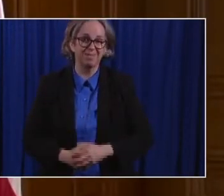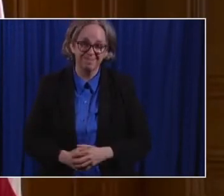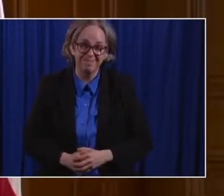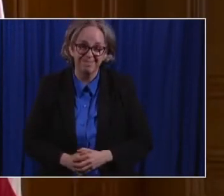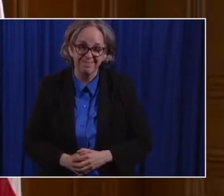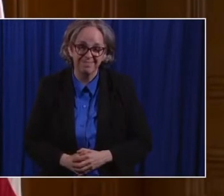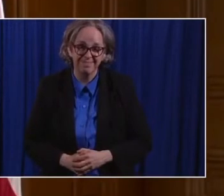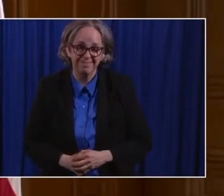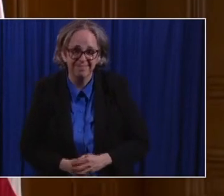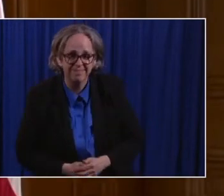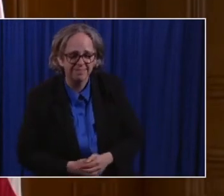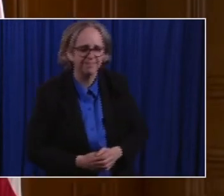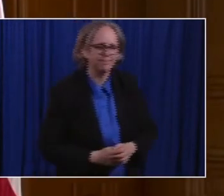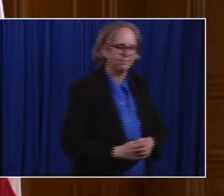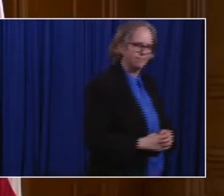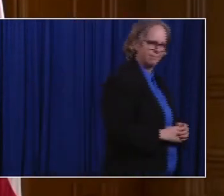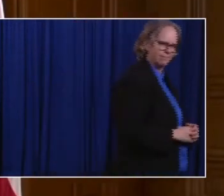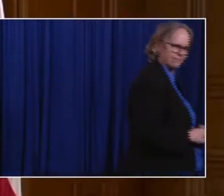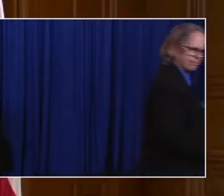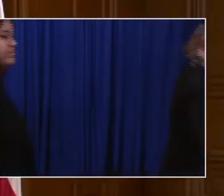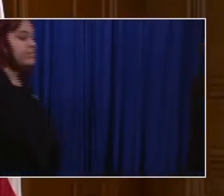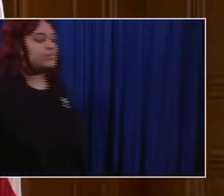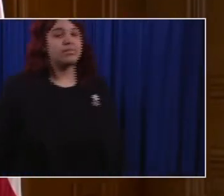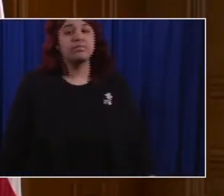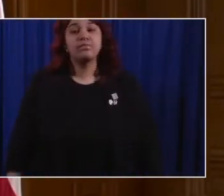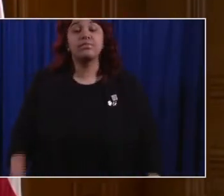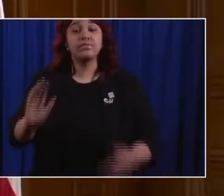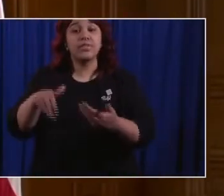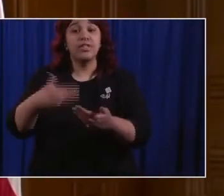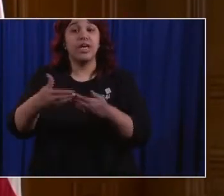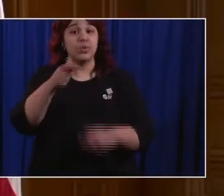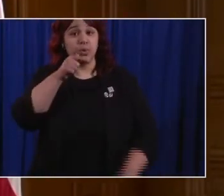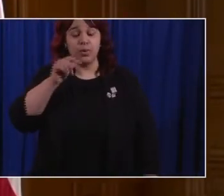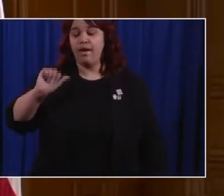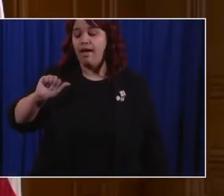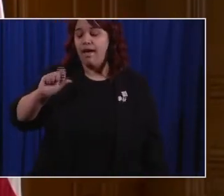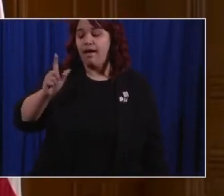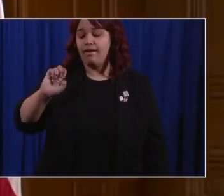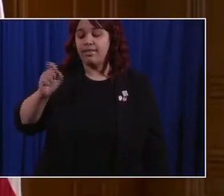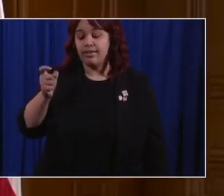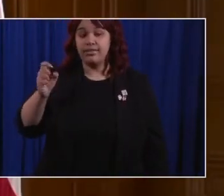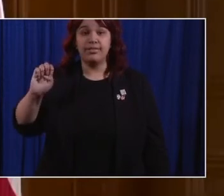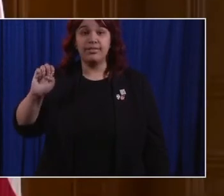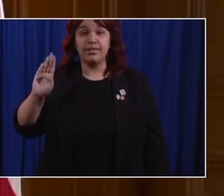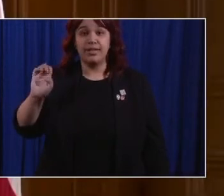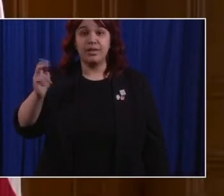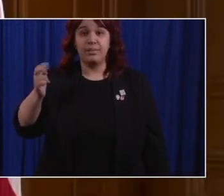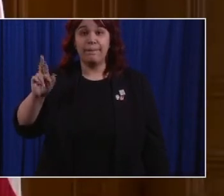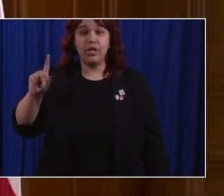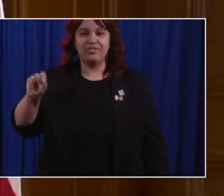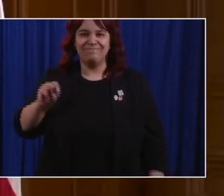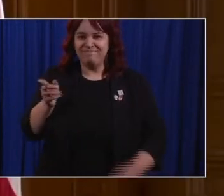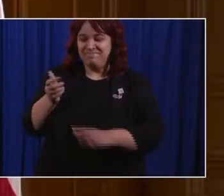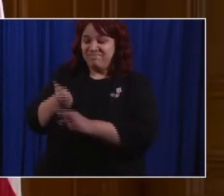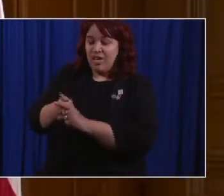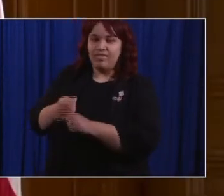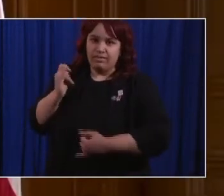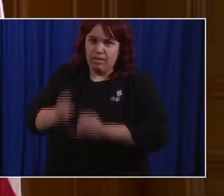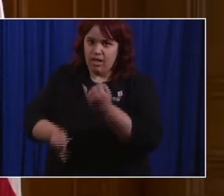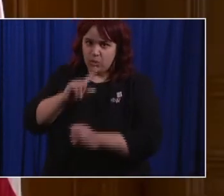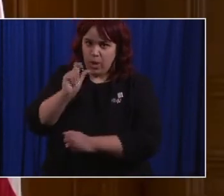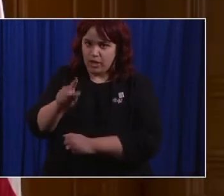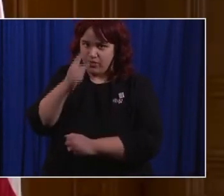Governor, next question is the last question for today, and it belongs to Alex Ebert of Bloomberg. Alex. Thanks for having us, Governor.